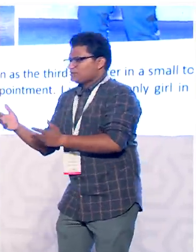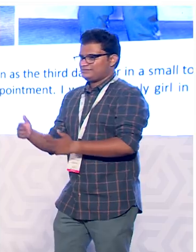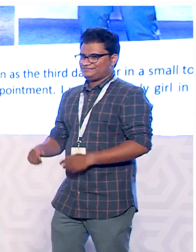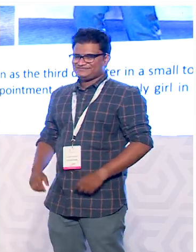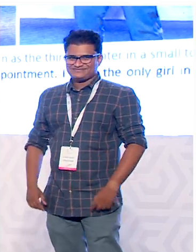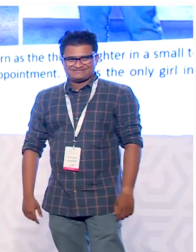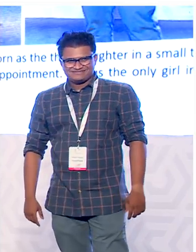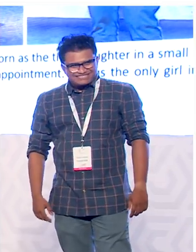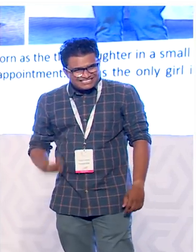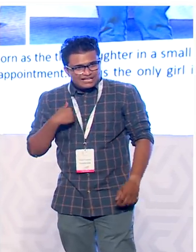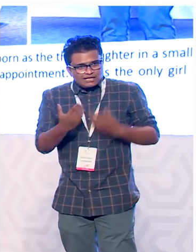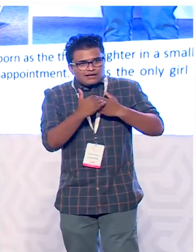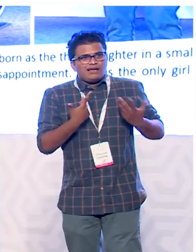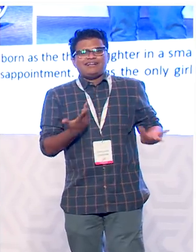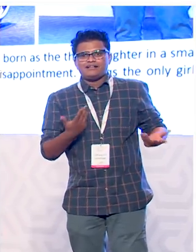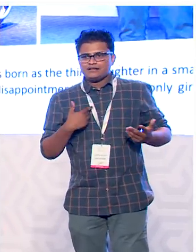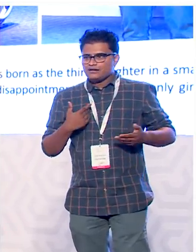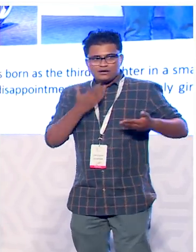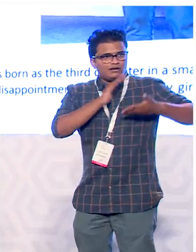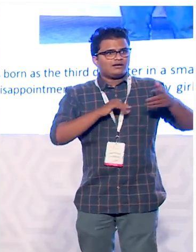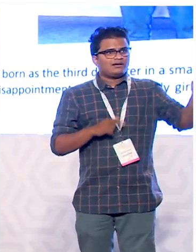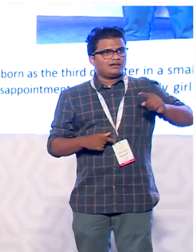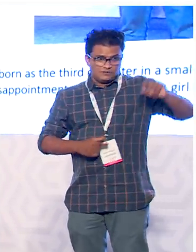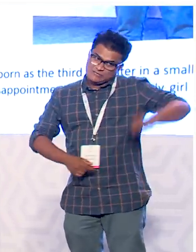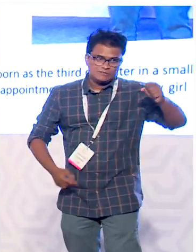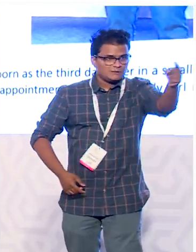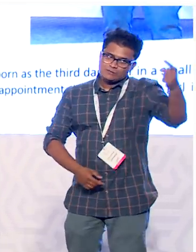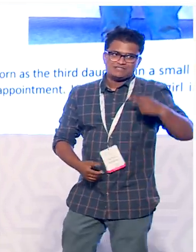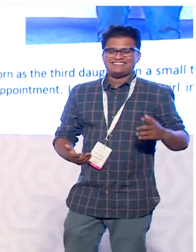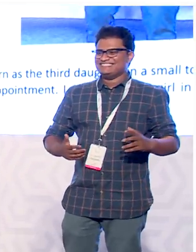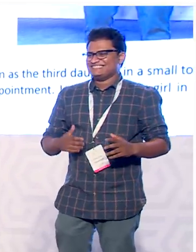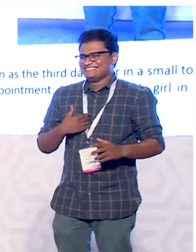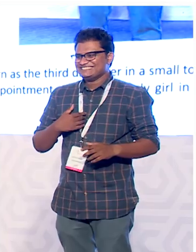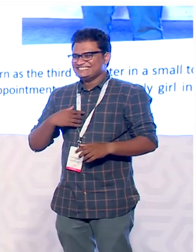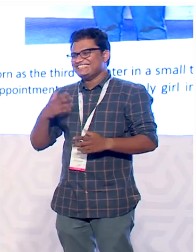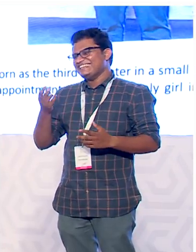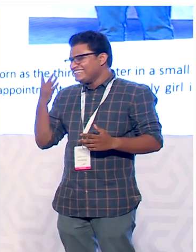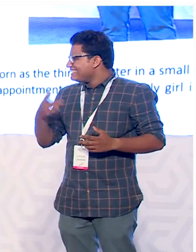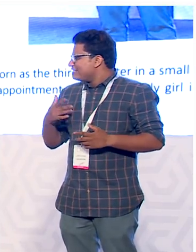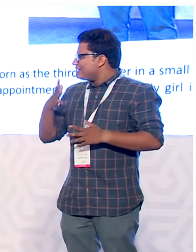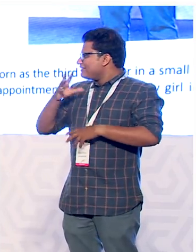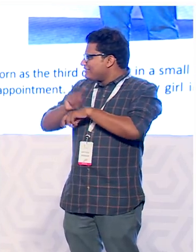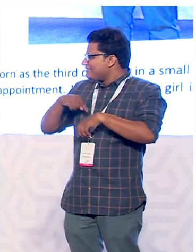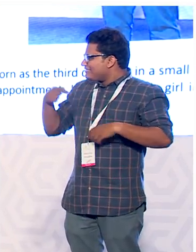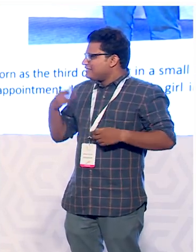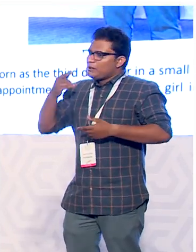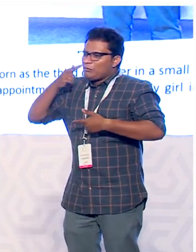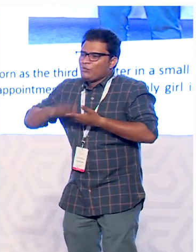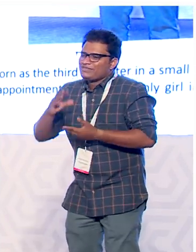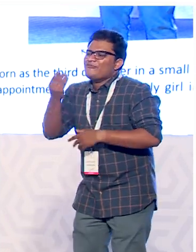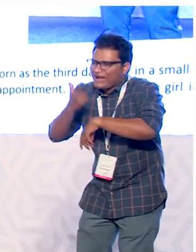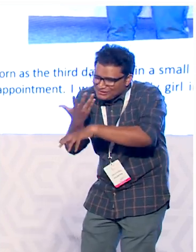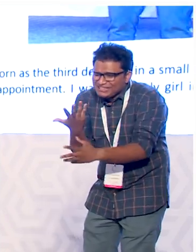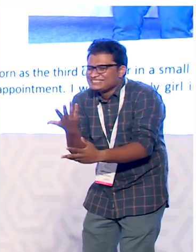And before I say anything, my husband says, "You're doing exactly that." I want 5 minutes with my wife. Can you please come